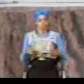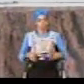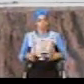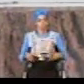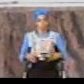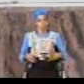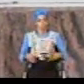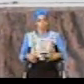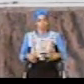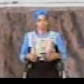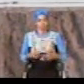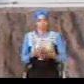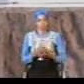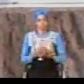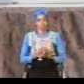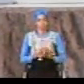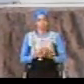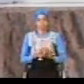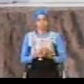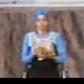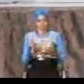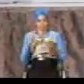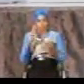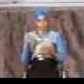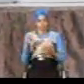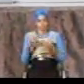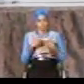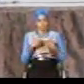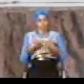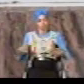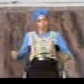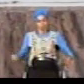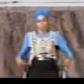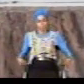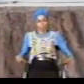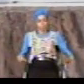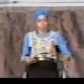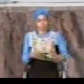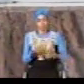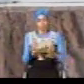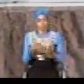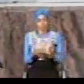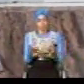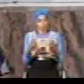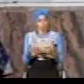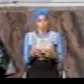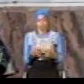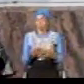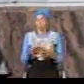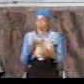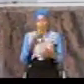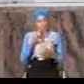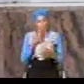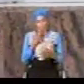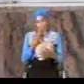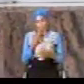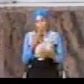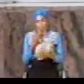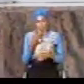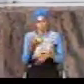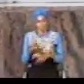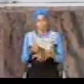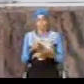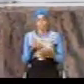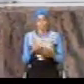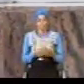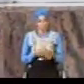normally feel waste. When the thing comes, it's very severe. So from time to time, that is what the